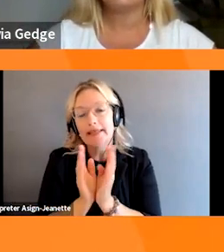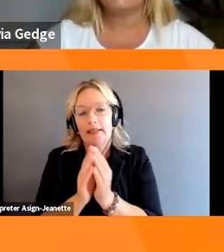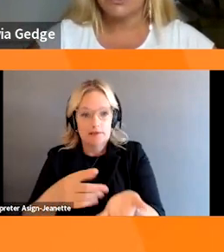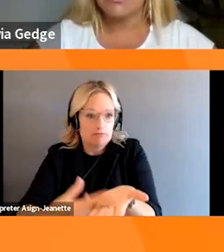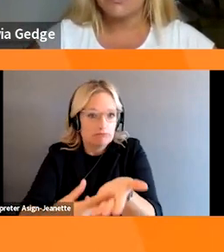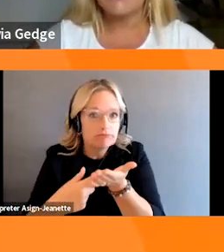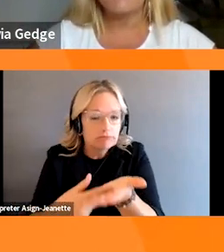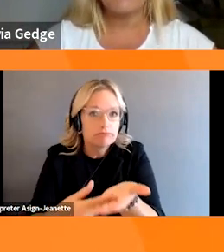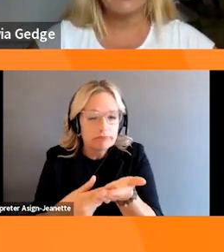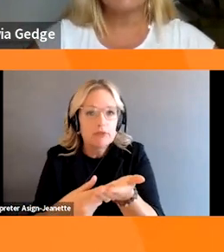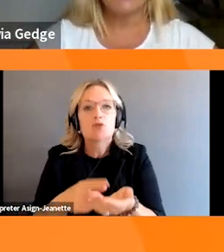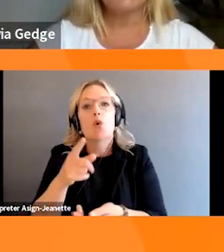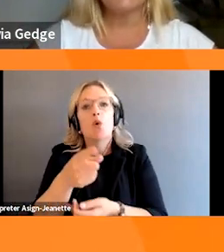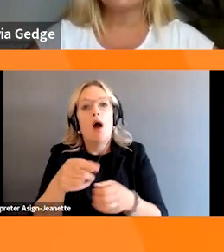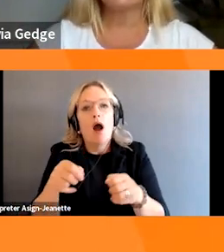really